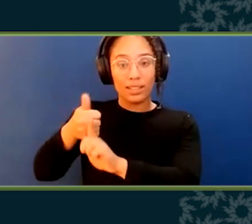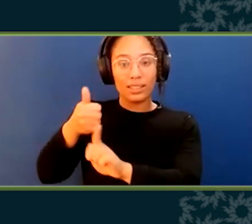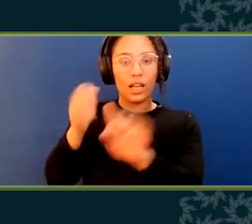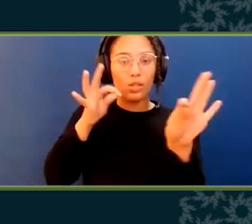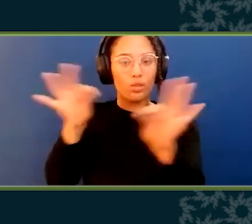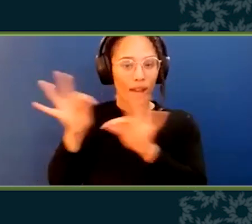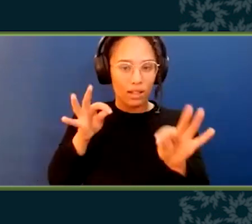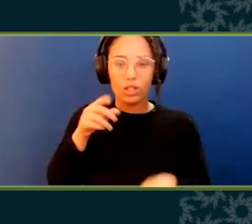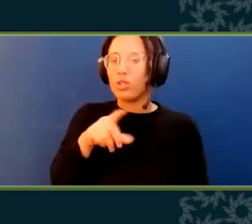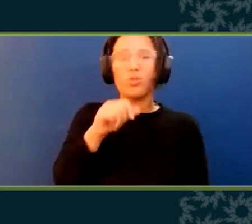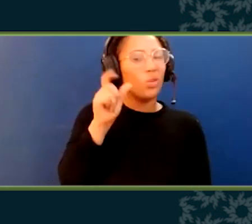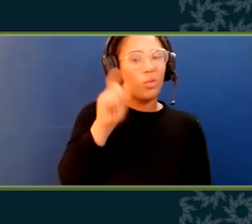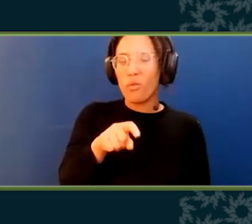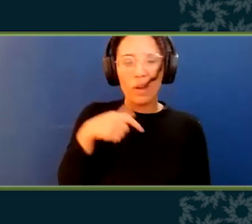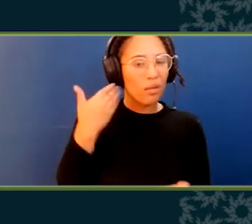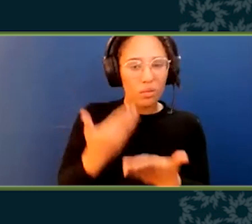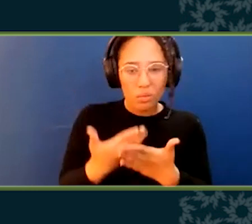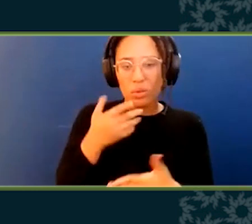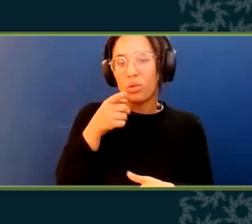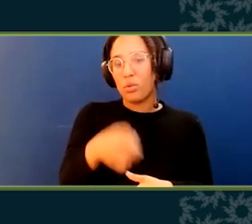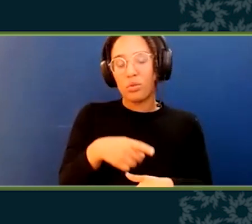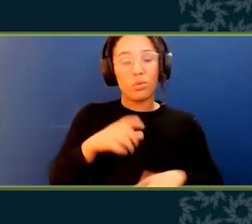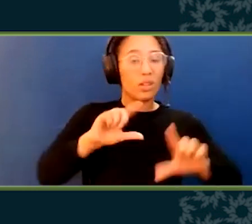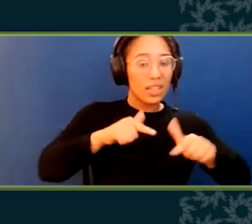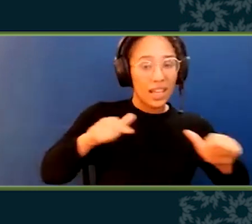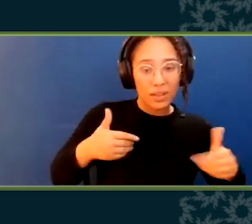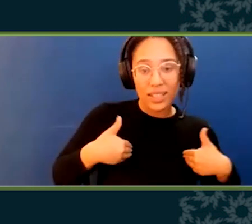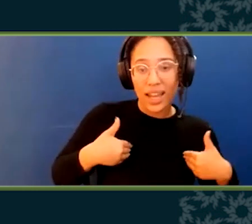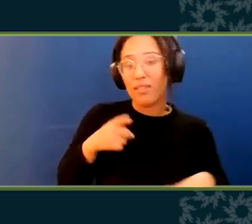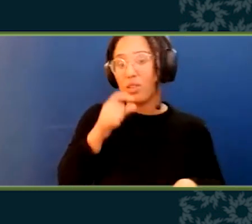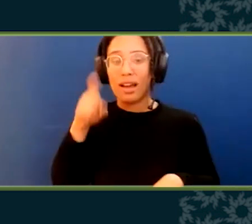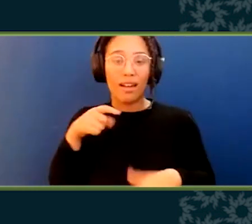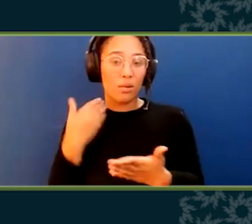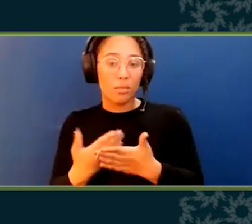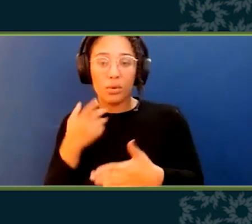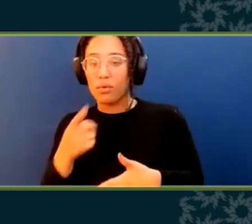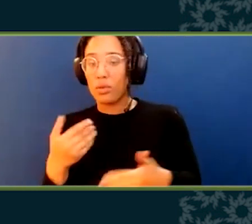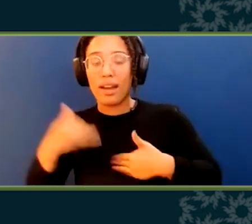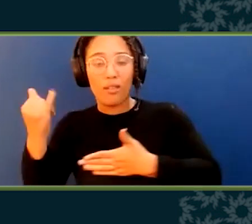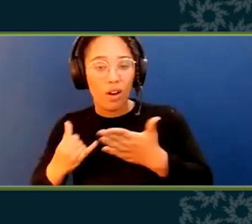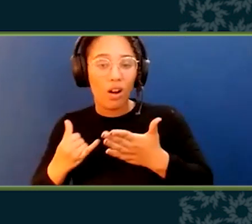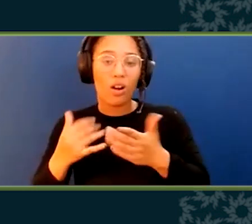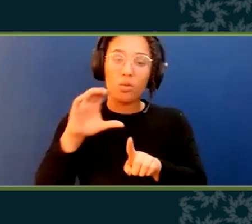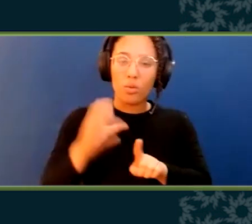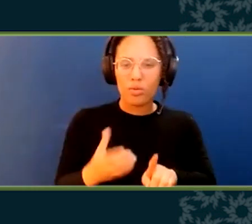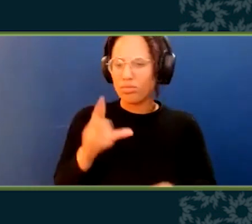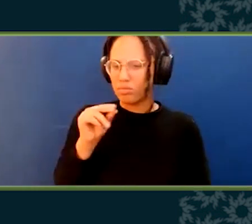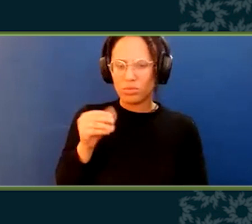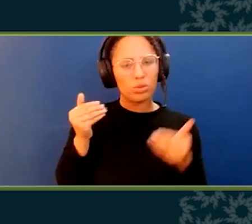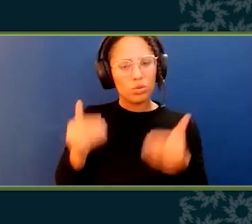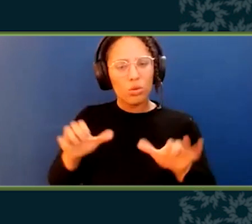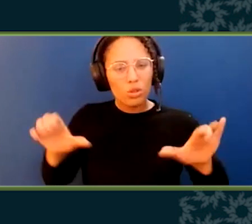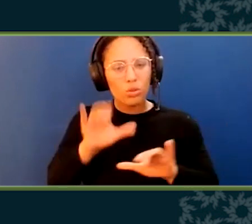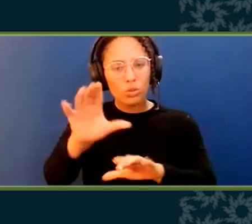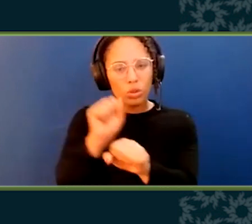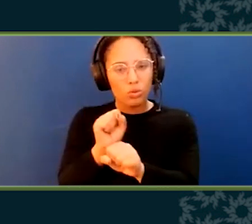have art or that you have culture. Just go do the work. Mm. Mm. Do what you want to